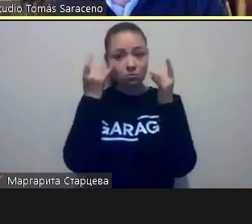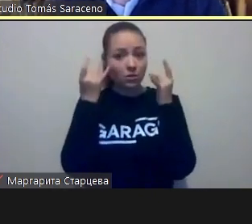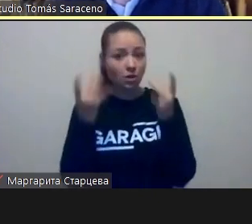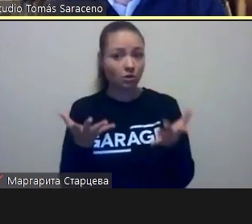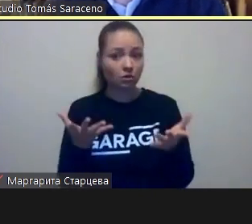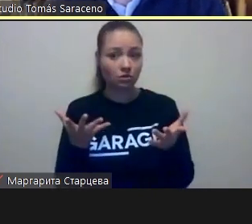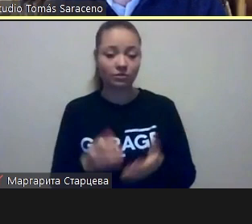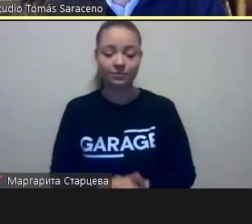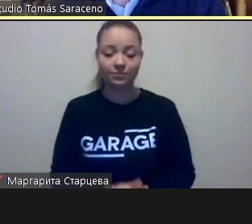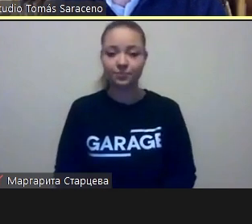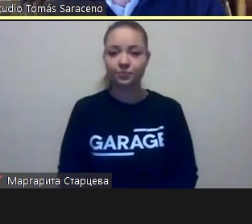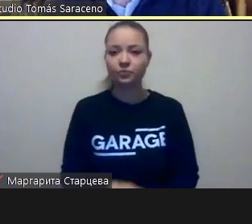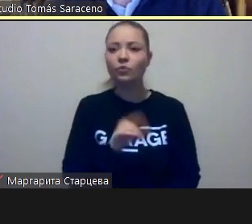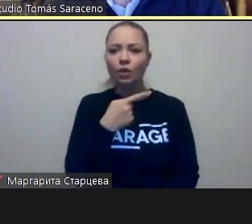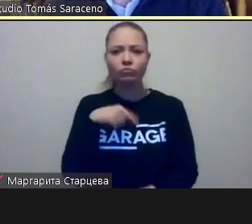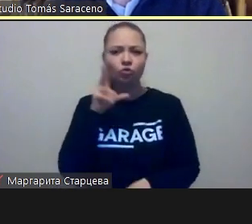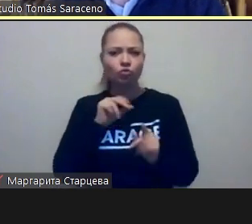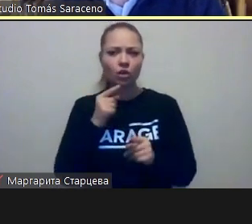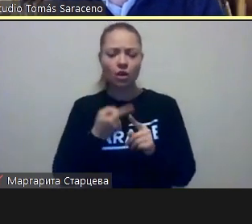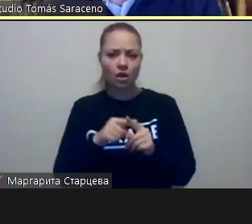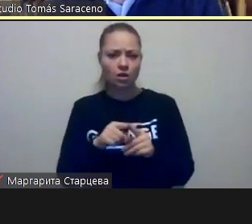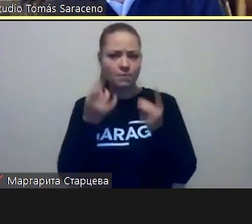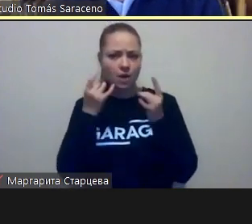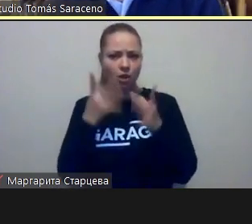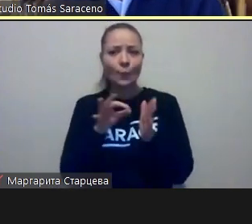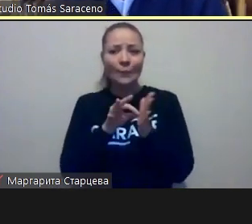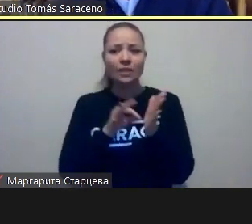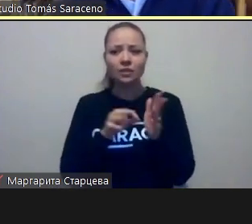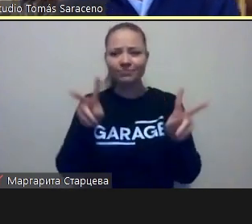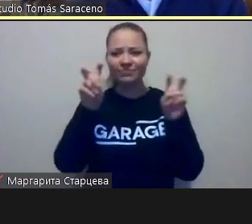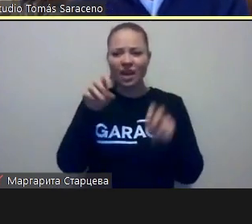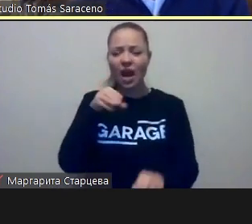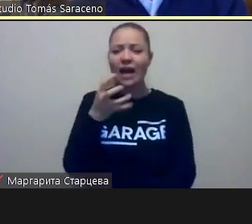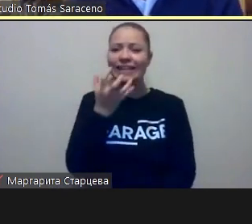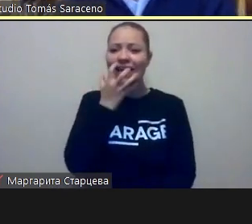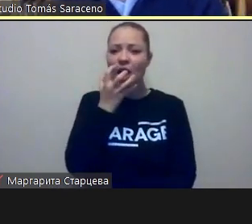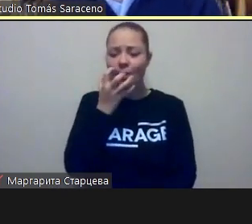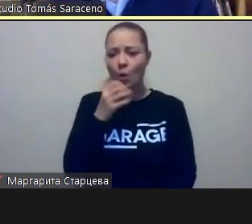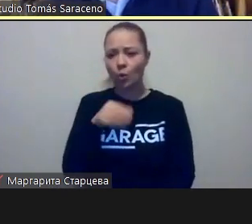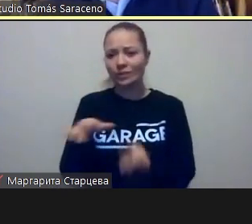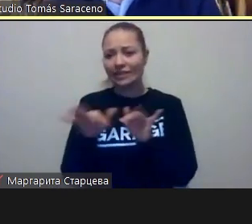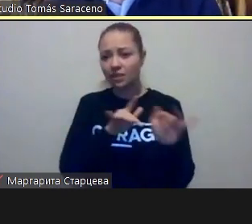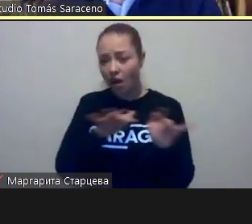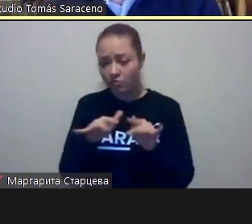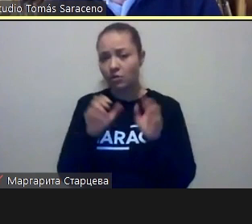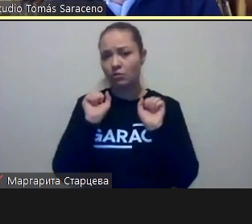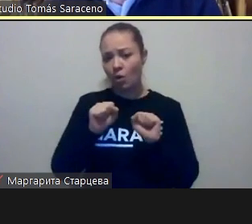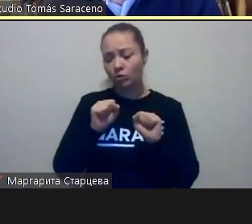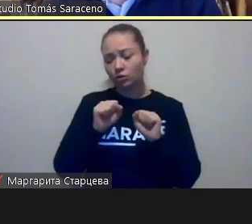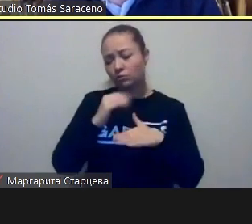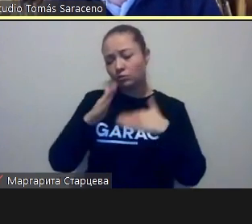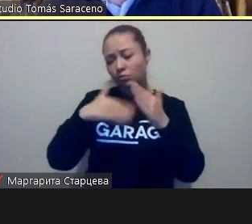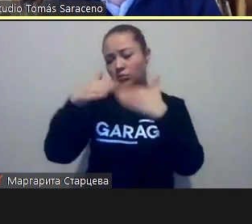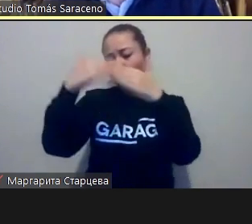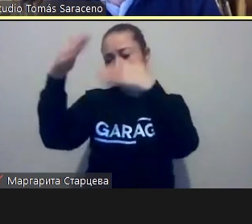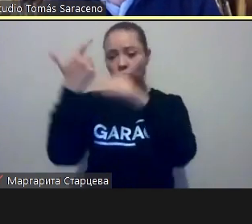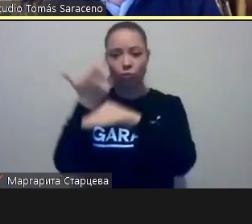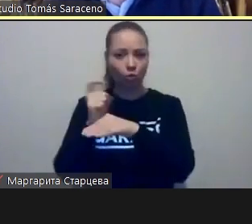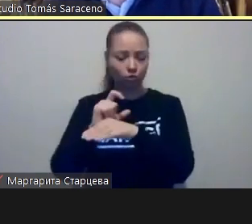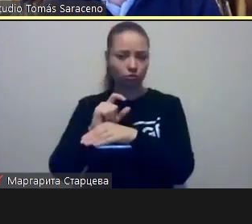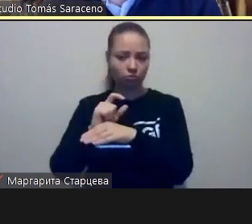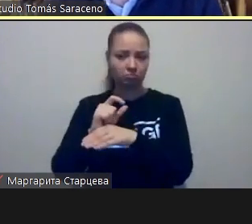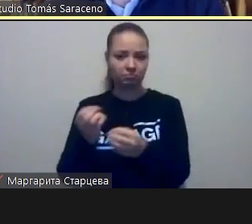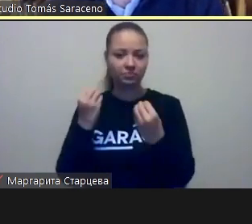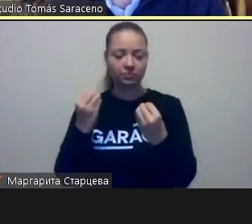of thermodynamics. And this means if Archimedes always have said somehow that there is a law of how we could